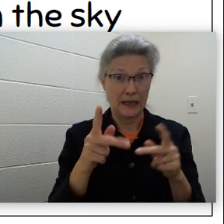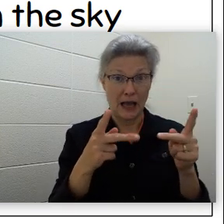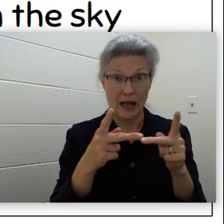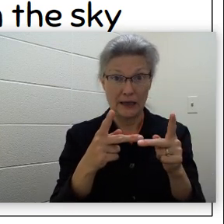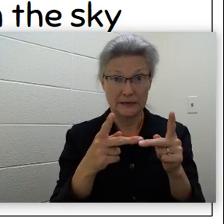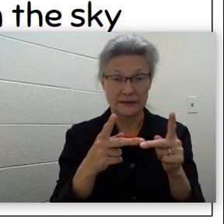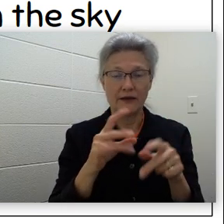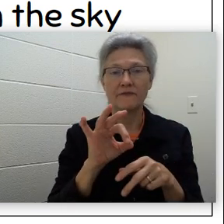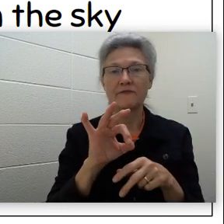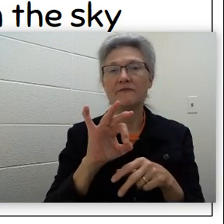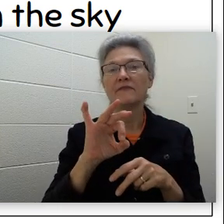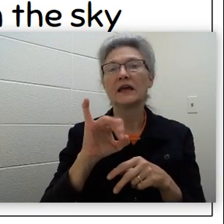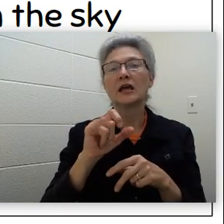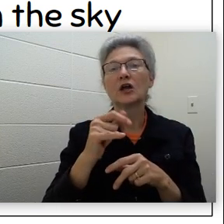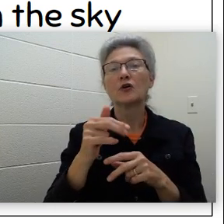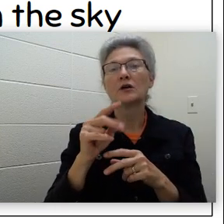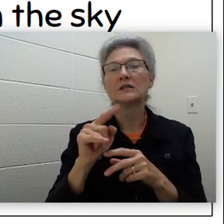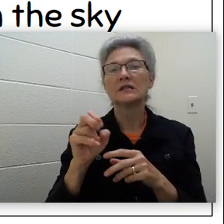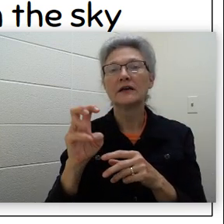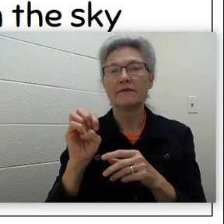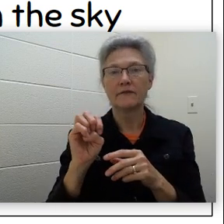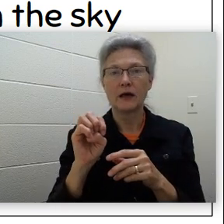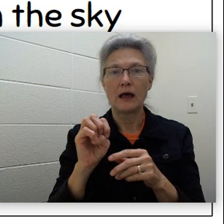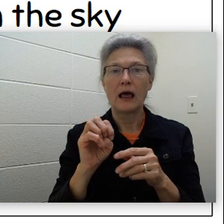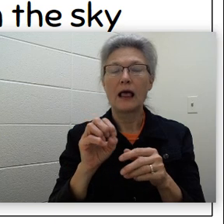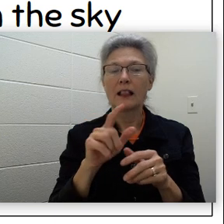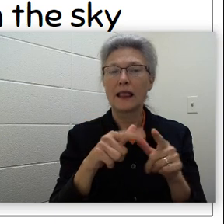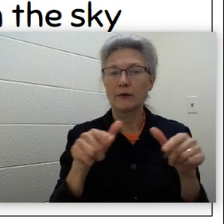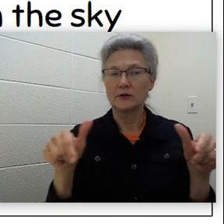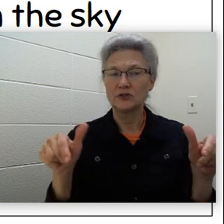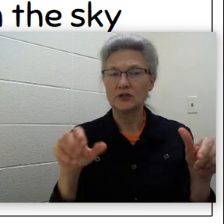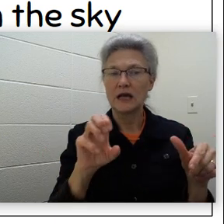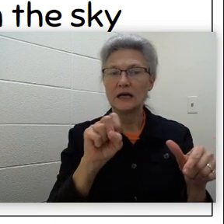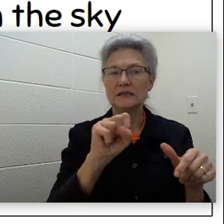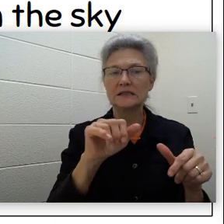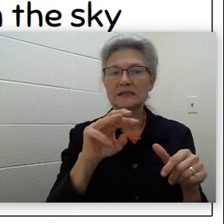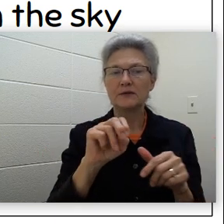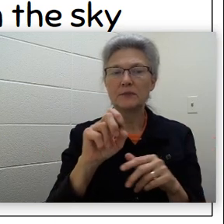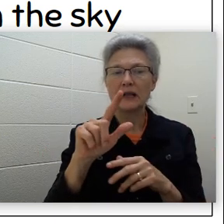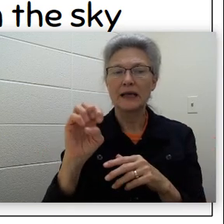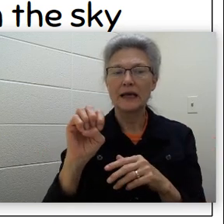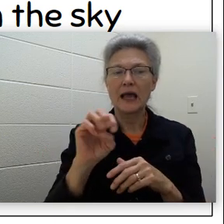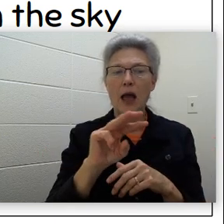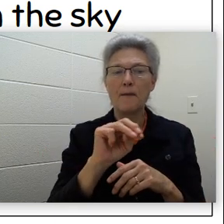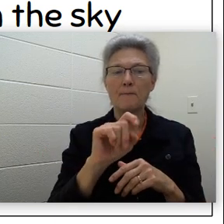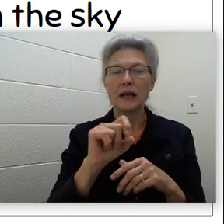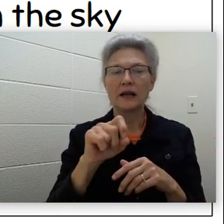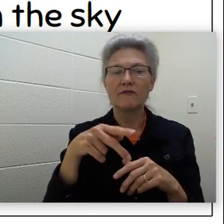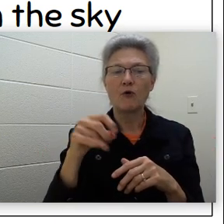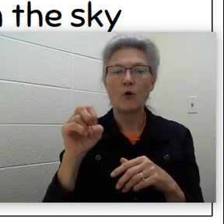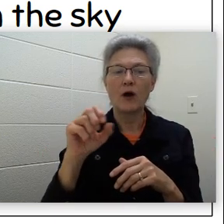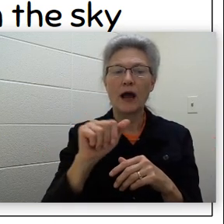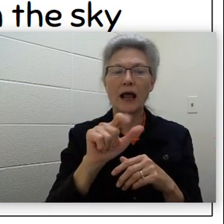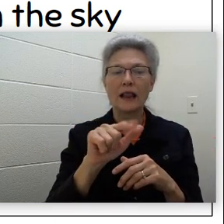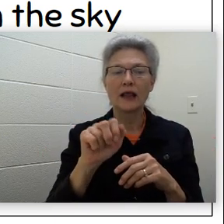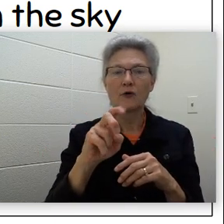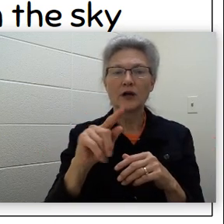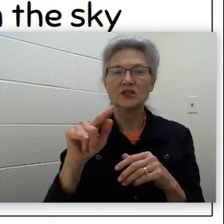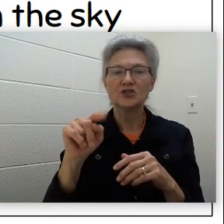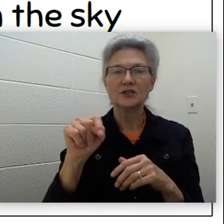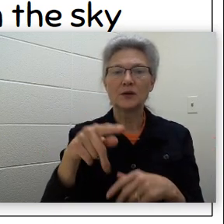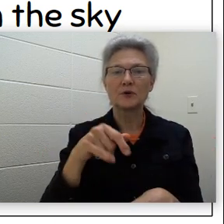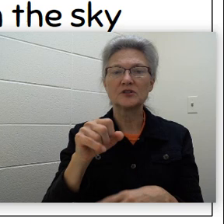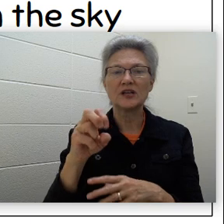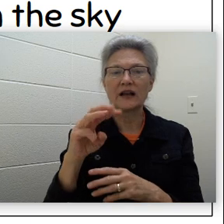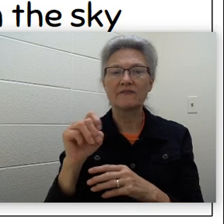take a look at the picture below, we have similes, metaphors, alliteration, personification, onomatopoeias,